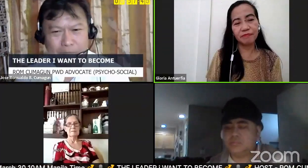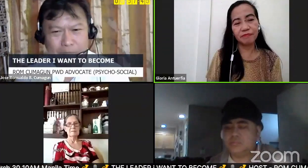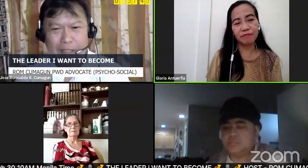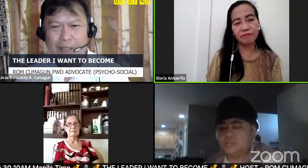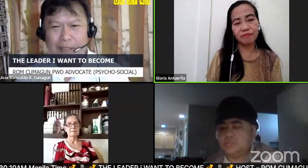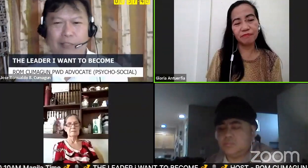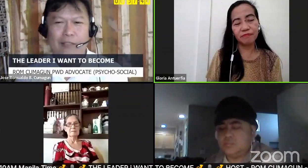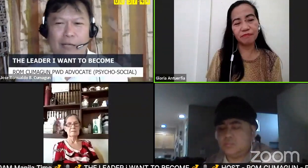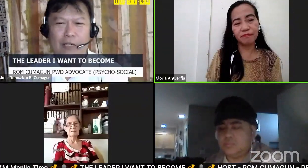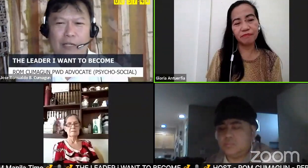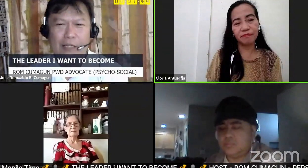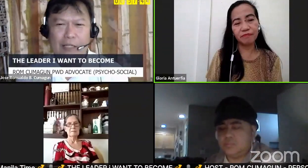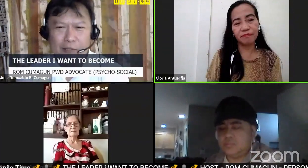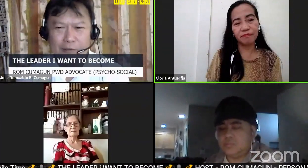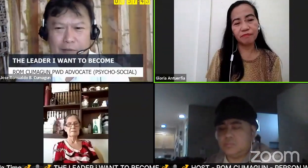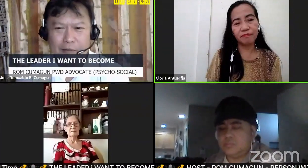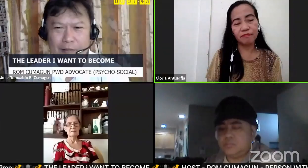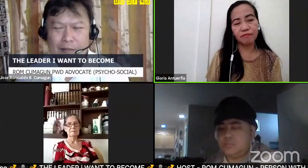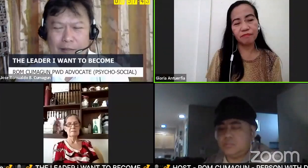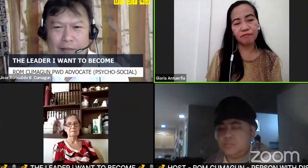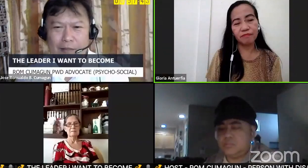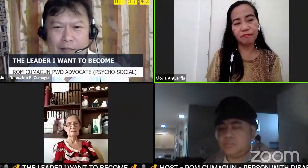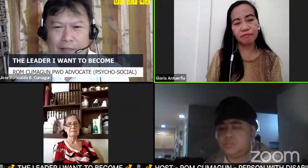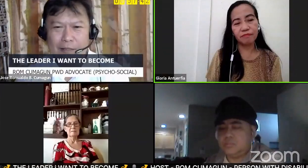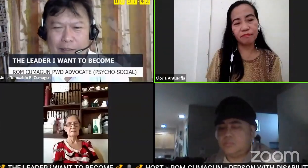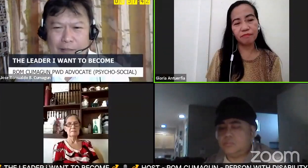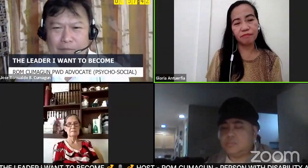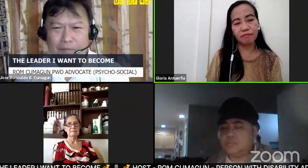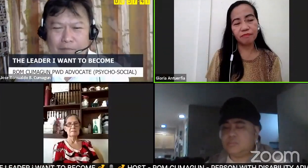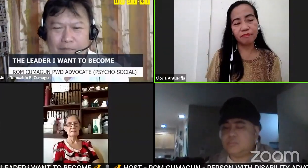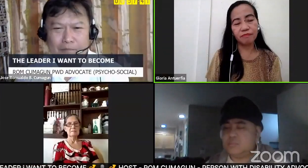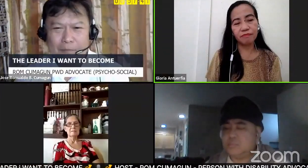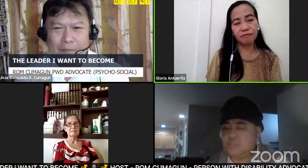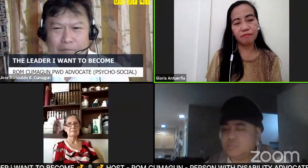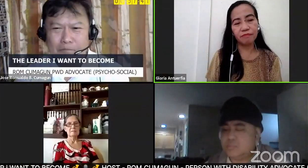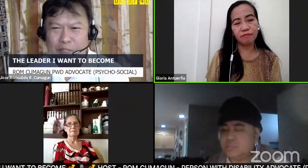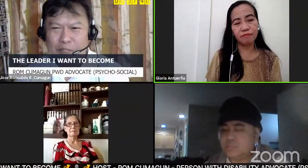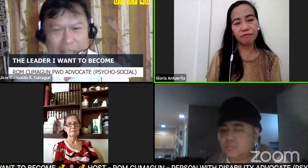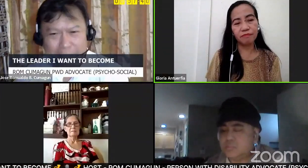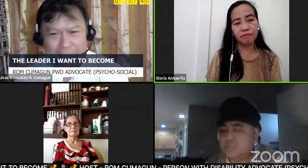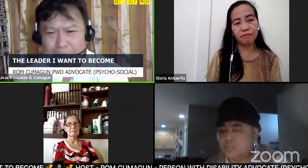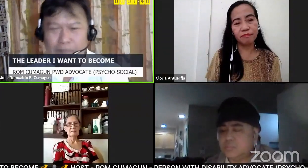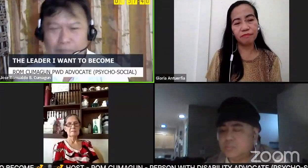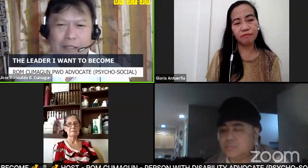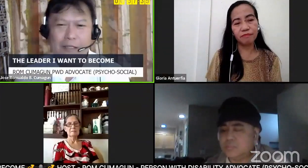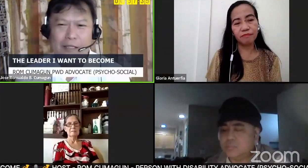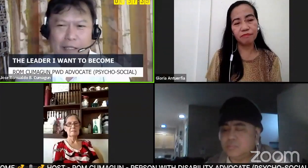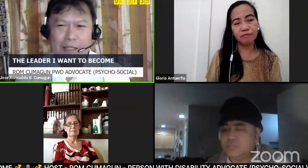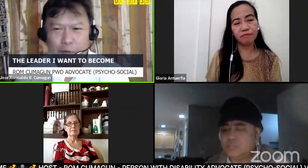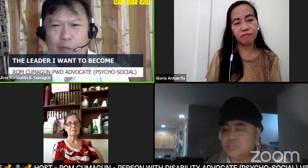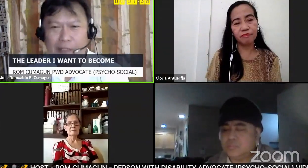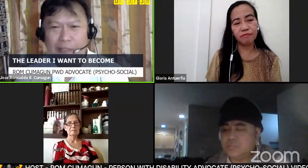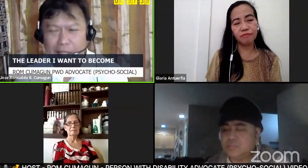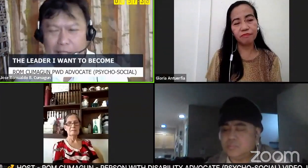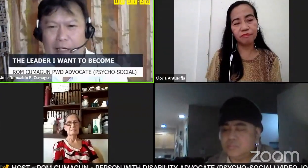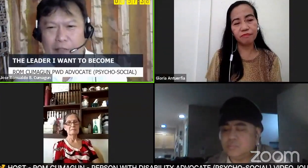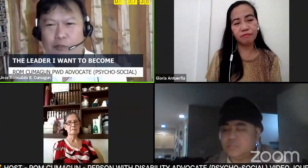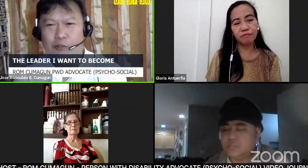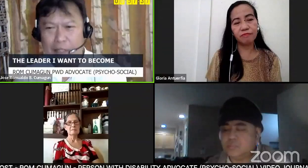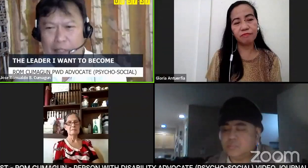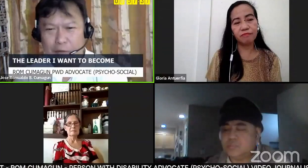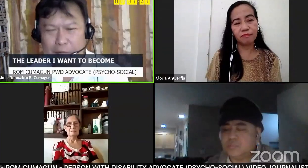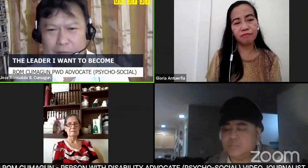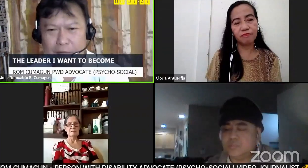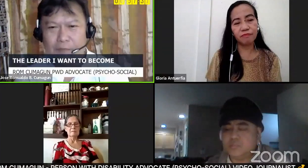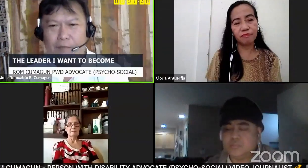up. Okay? This is the time where leaders should stand up and do what they